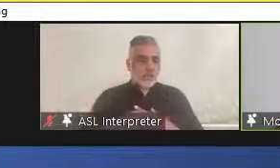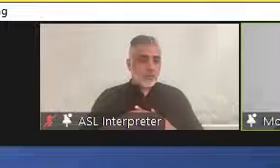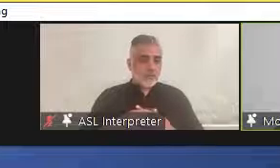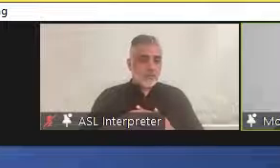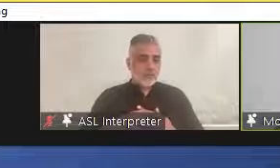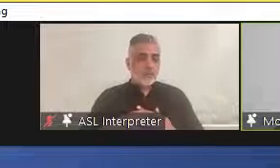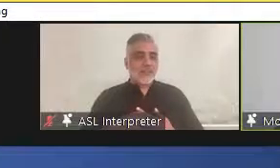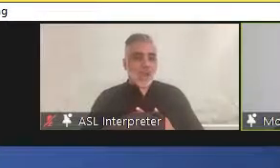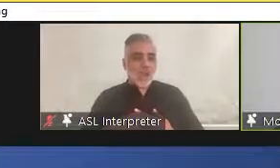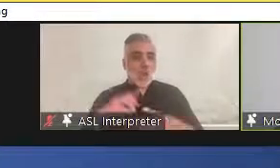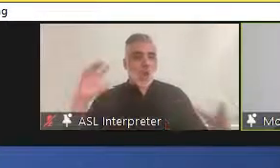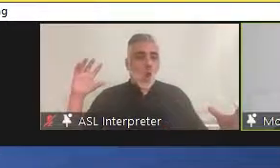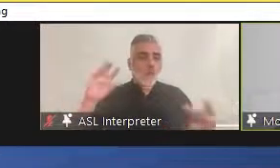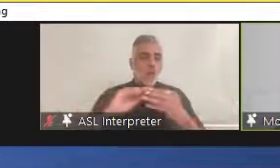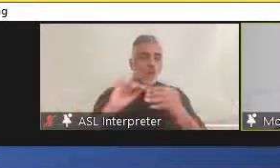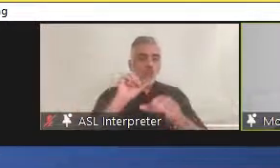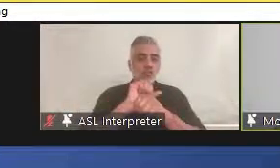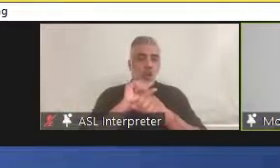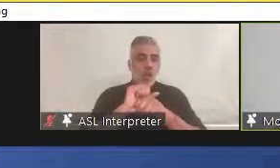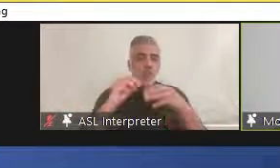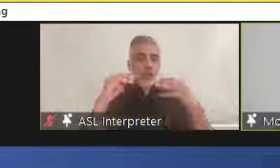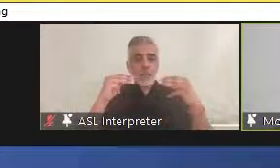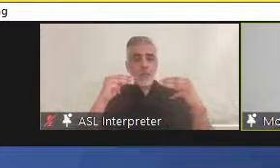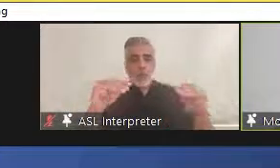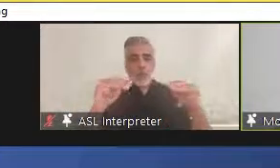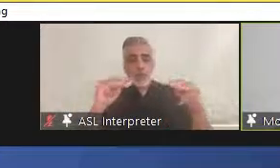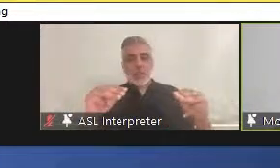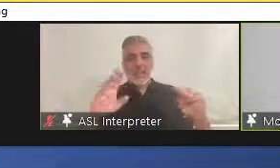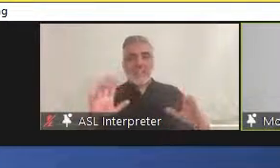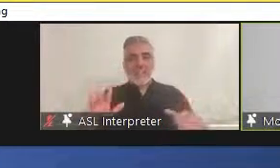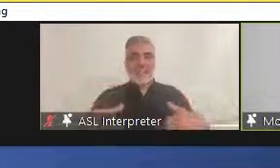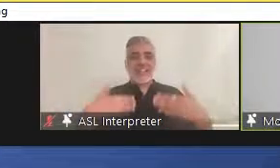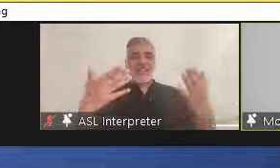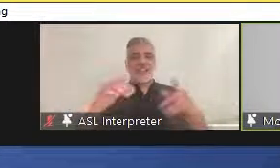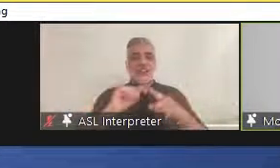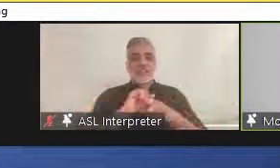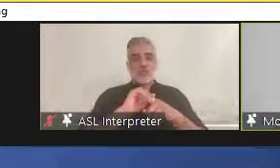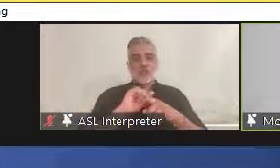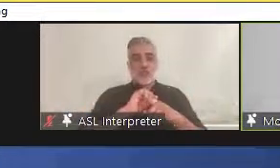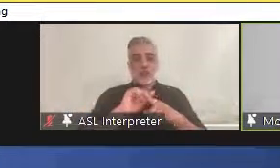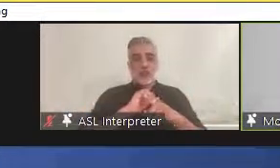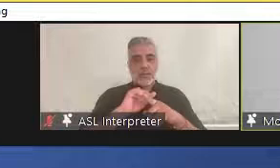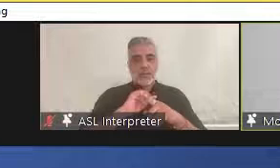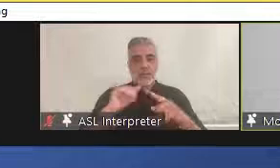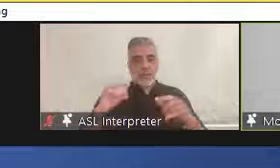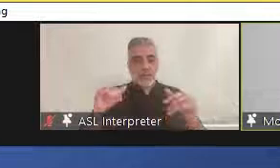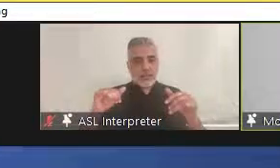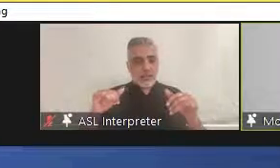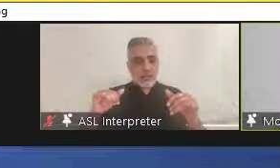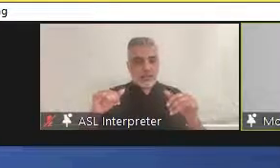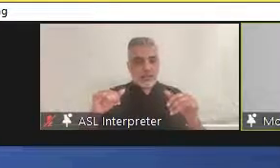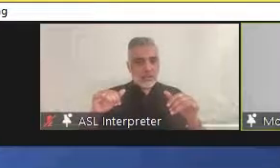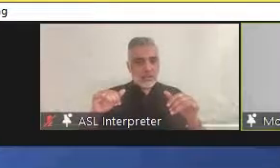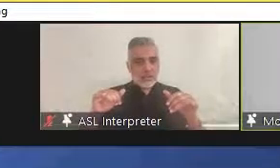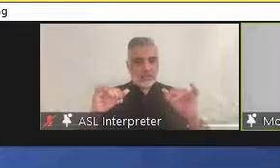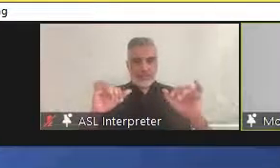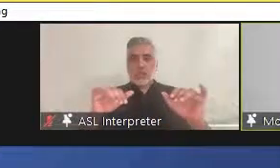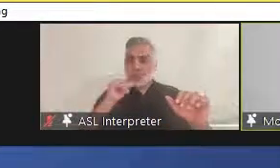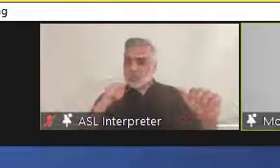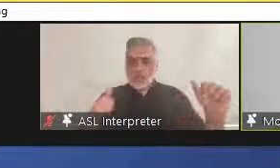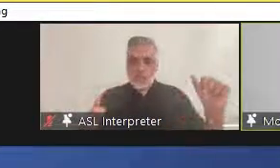The overall the job market, you know that the relevance of the training is still not up to the